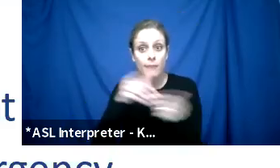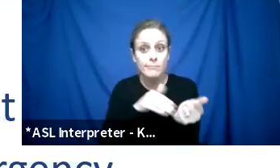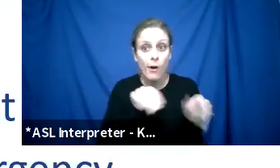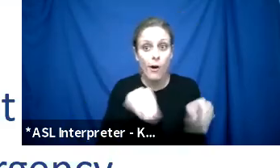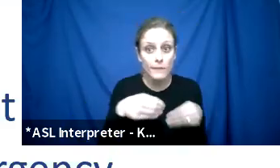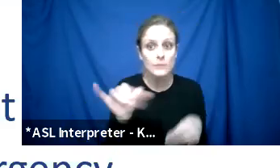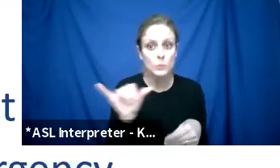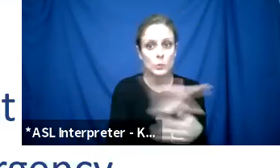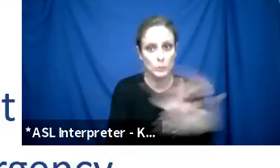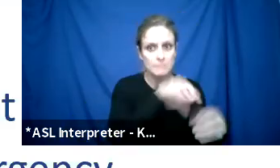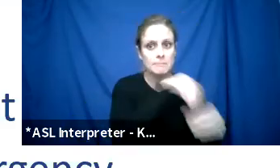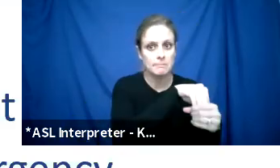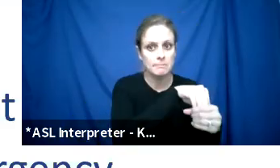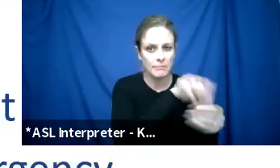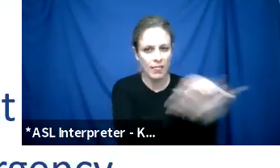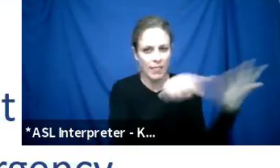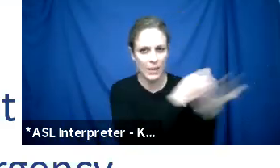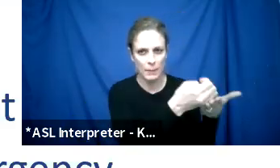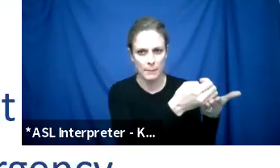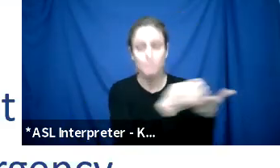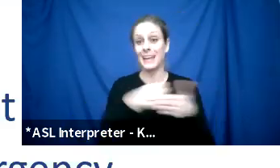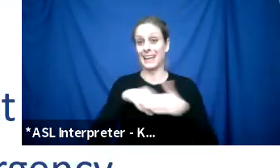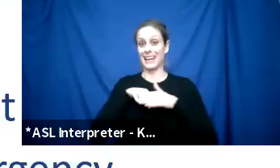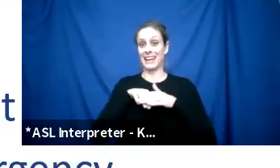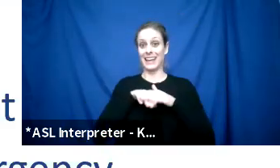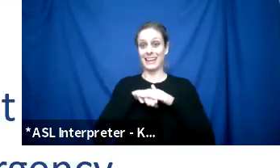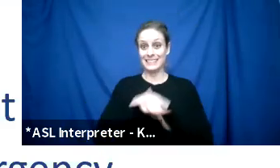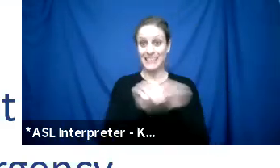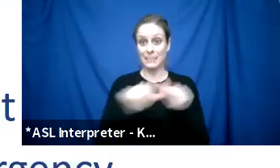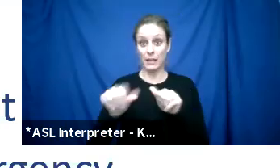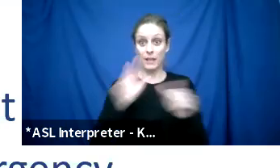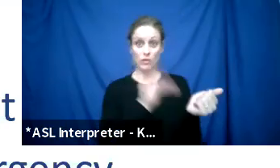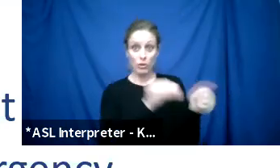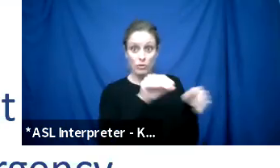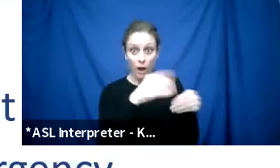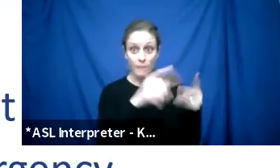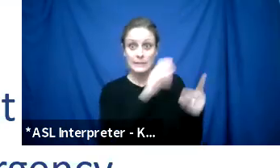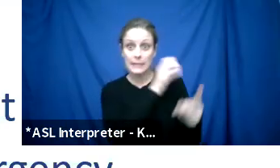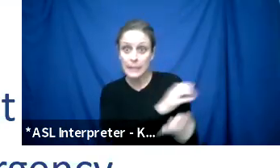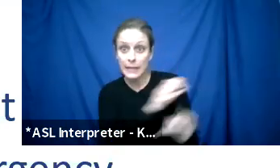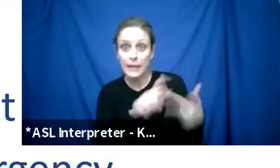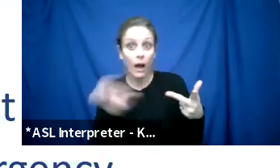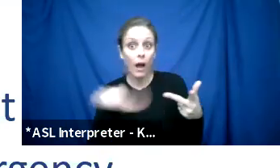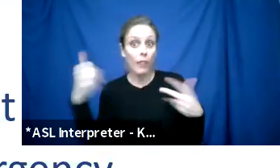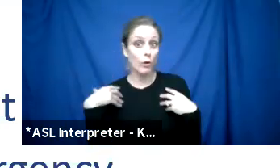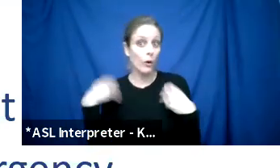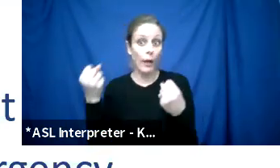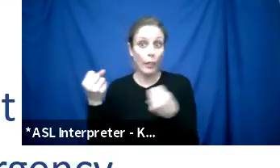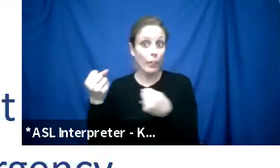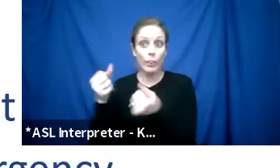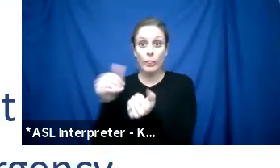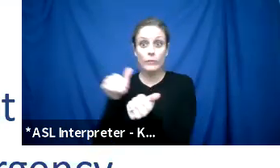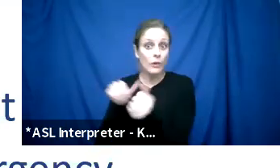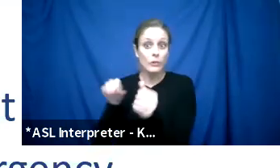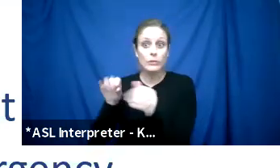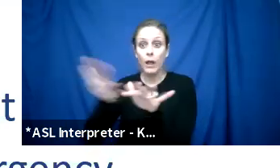well. Now, accessibility of doctors' offices, clinics, and then other healthcare providers, it's